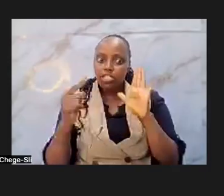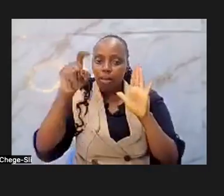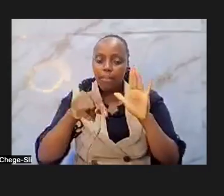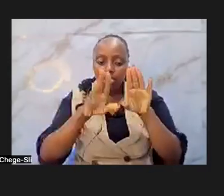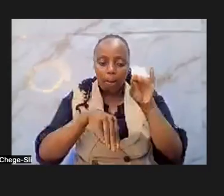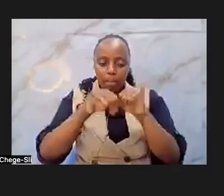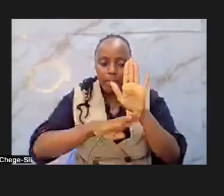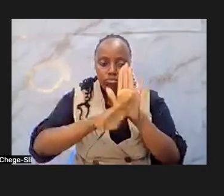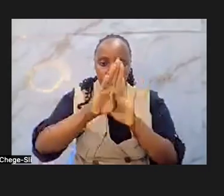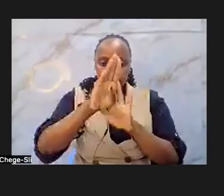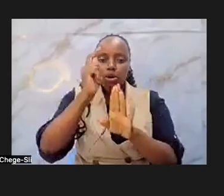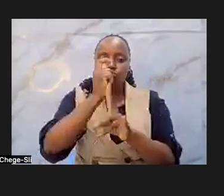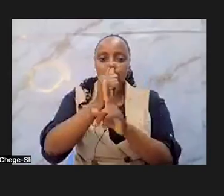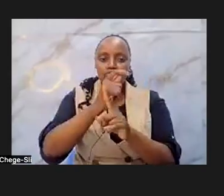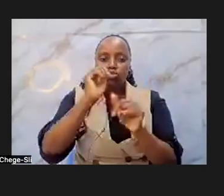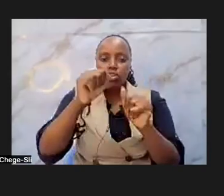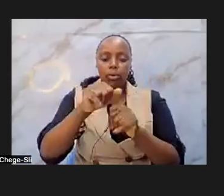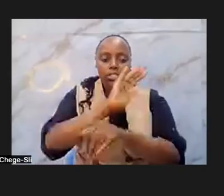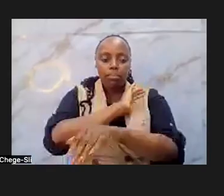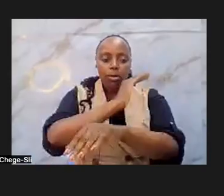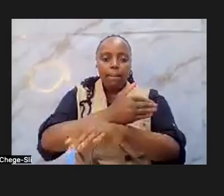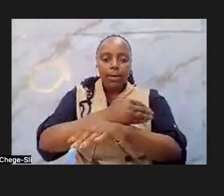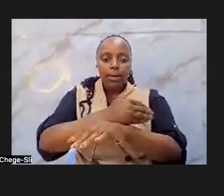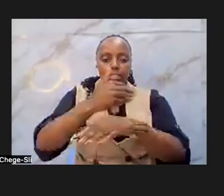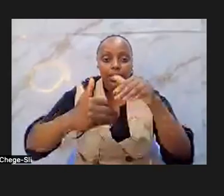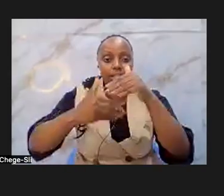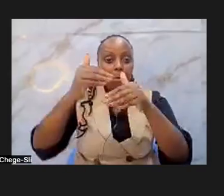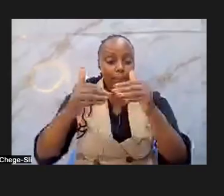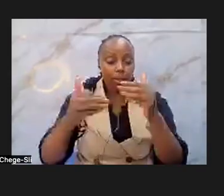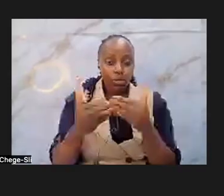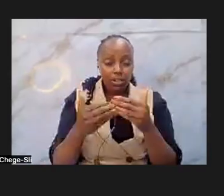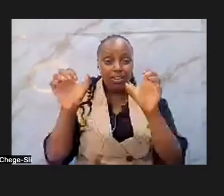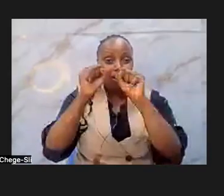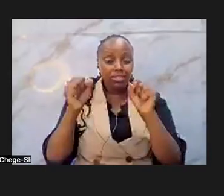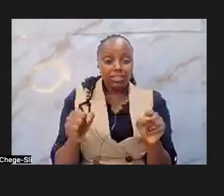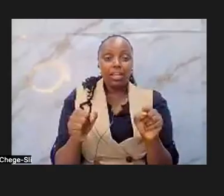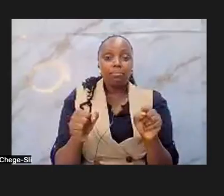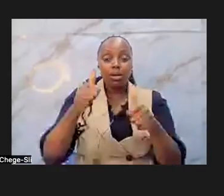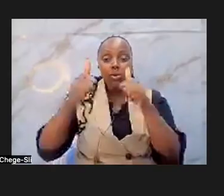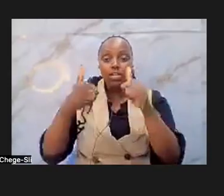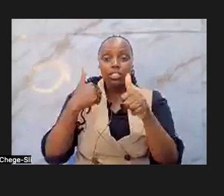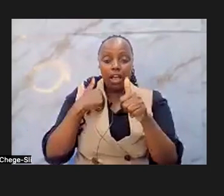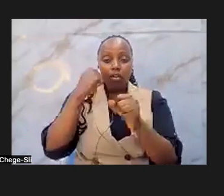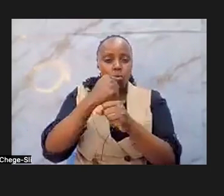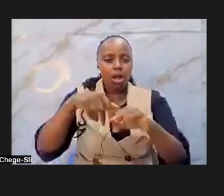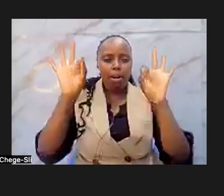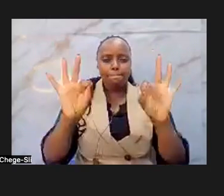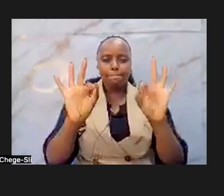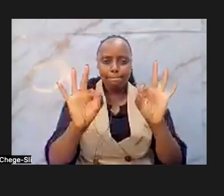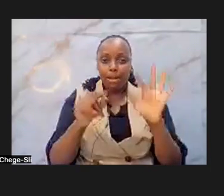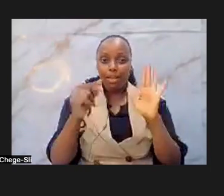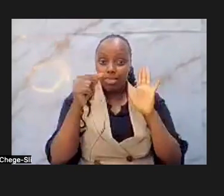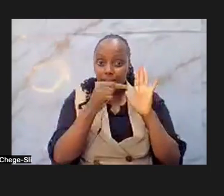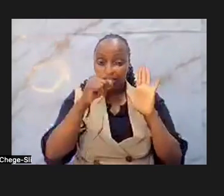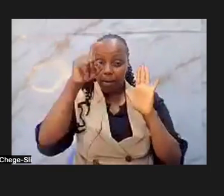can support the capacity building. So a whole system approach would really work. And this must also go hand